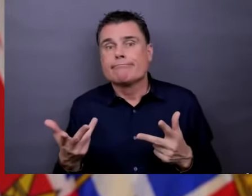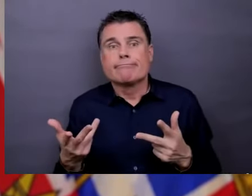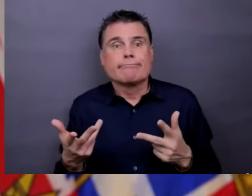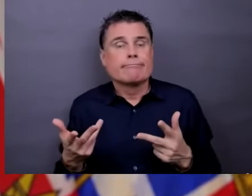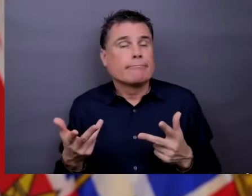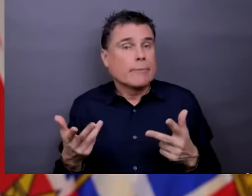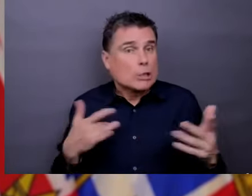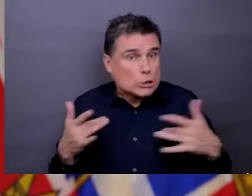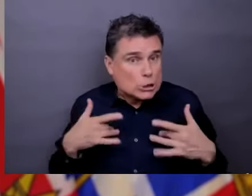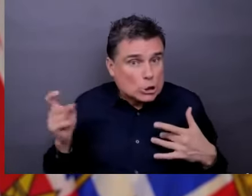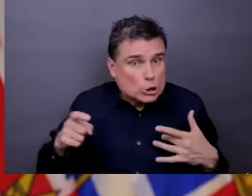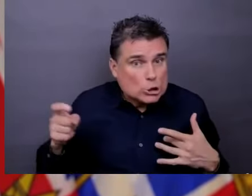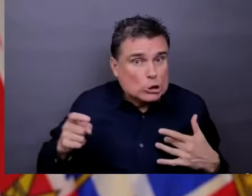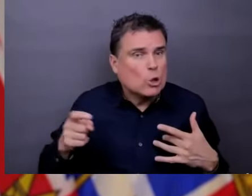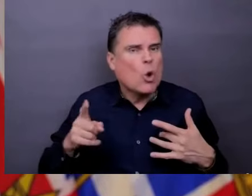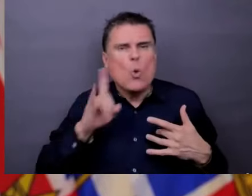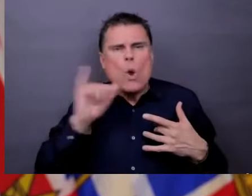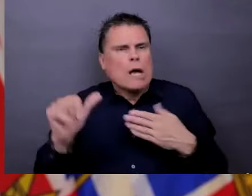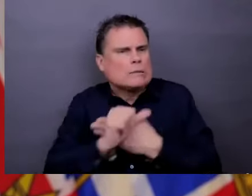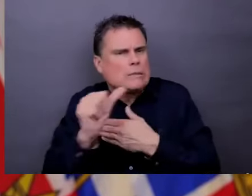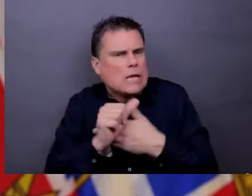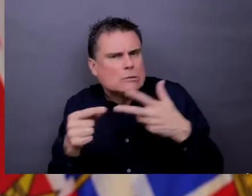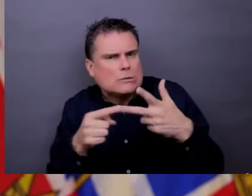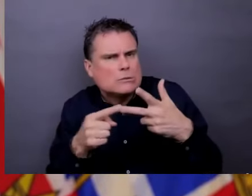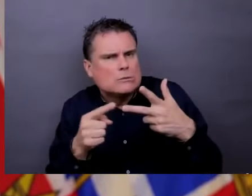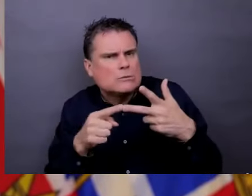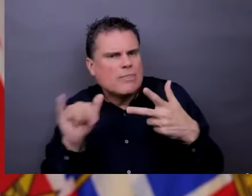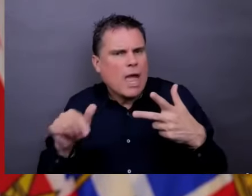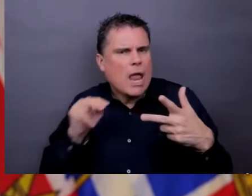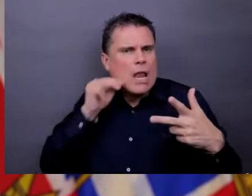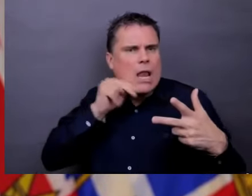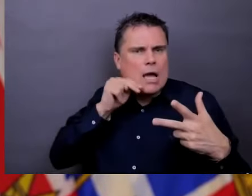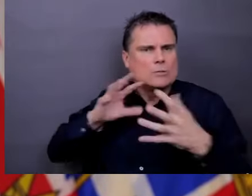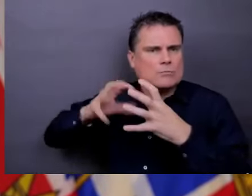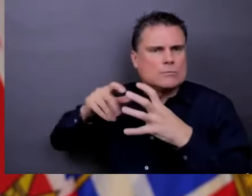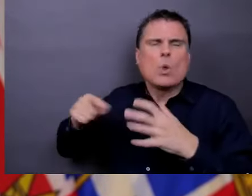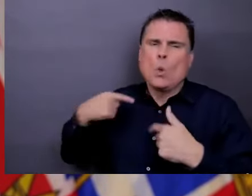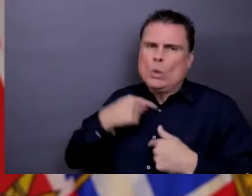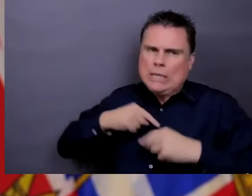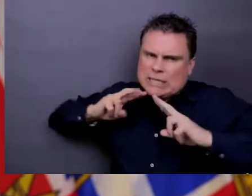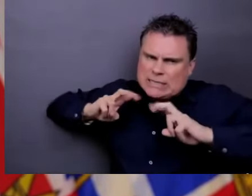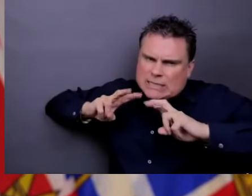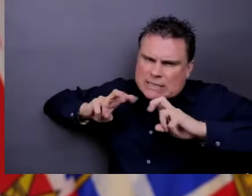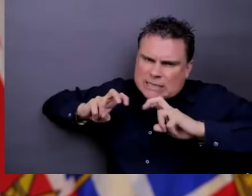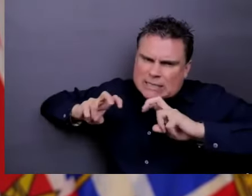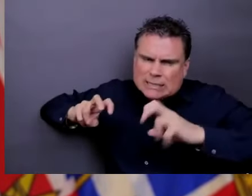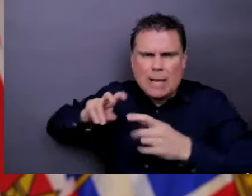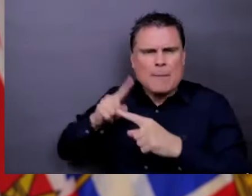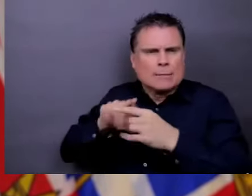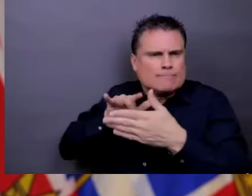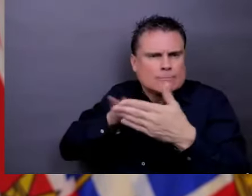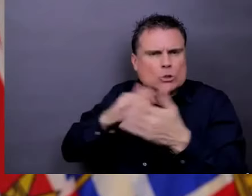about transmission, and increased transmissibility has been linked with a variant that's called